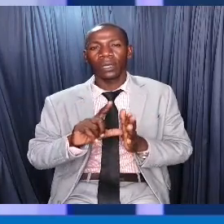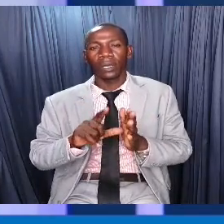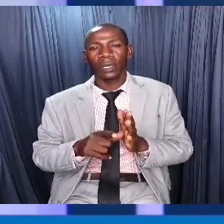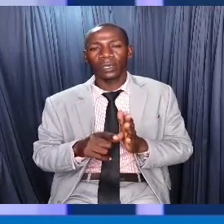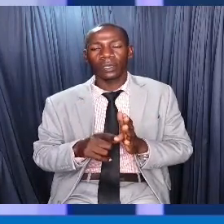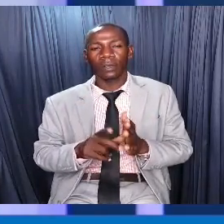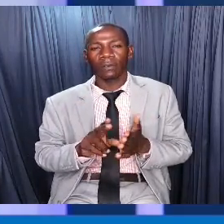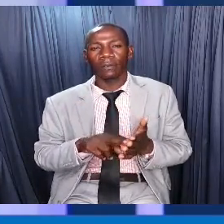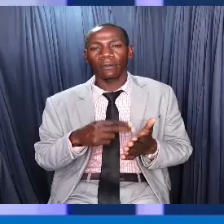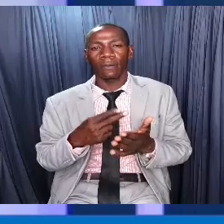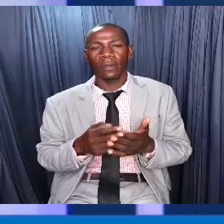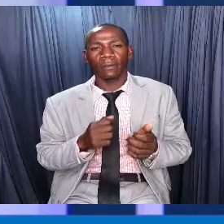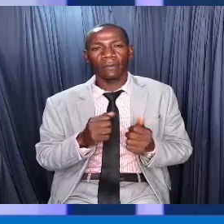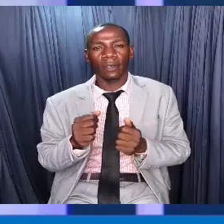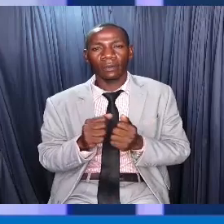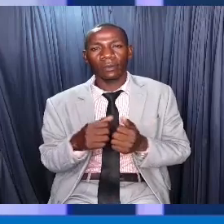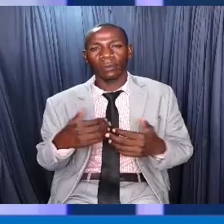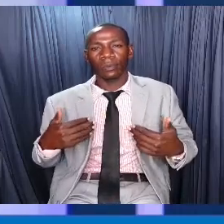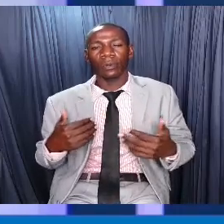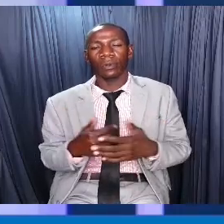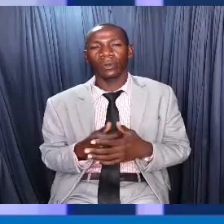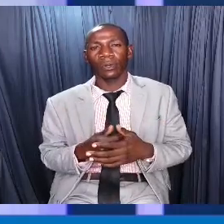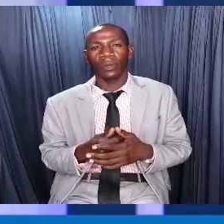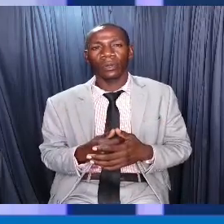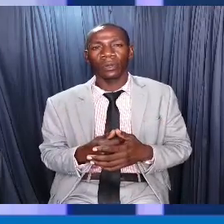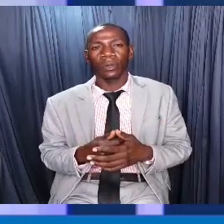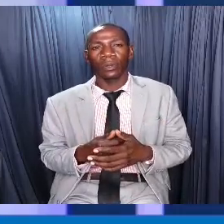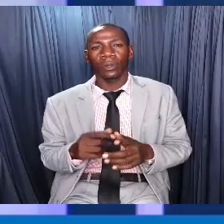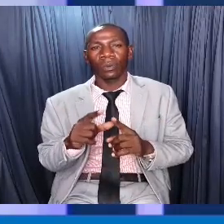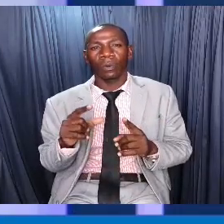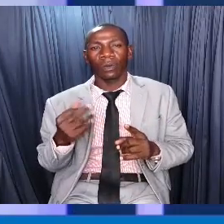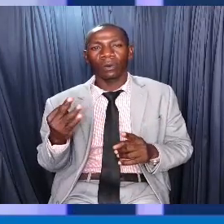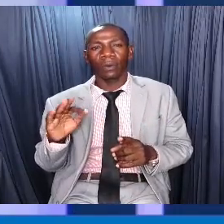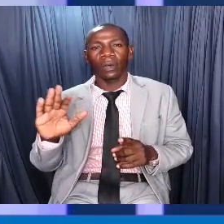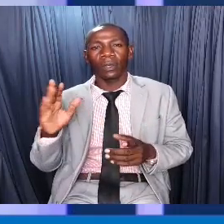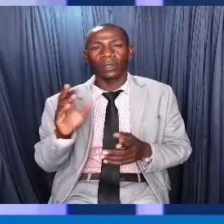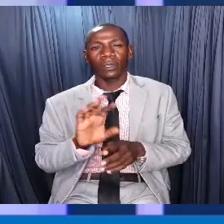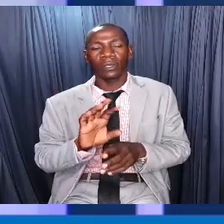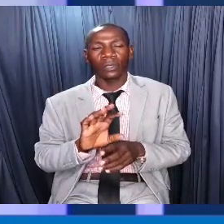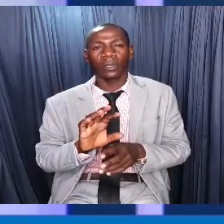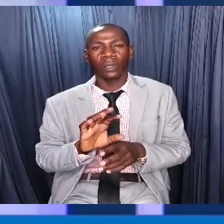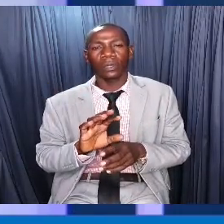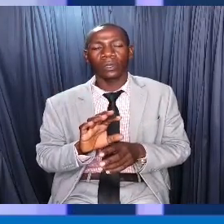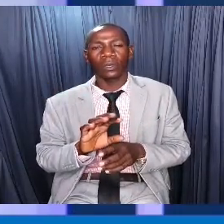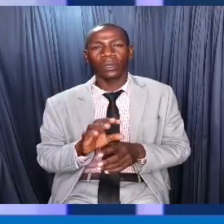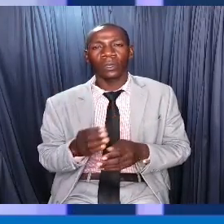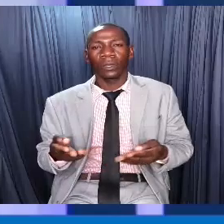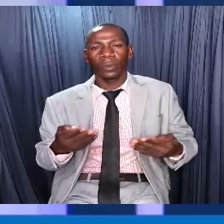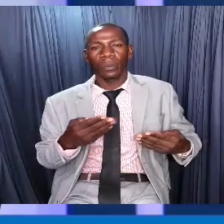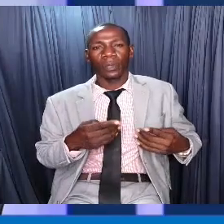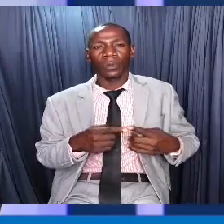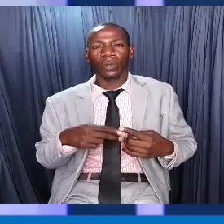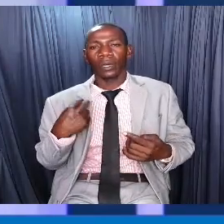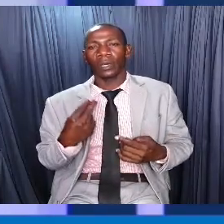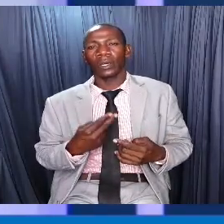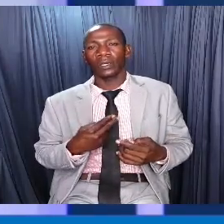they are surprised. Alikuwa amepigana na watu. We thought maybe he was fighting people. Kumbe ni maneno ya kanisani kwao. So these are issues of his church. Sasa wanaleta huku kwetu tu. Now they